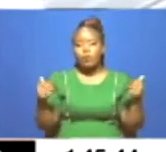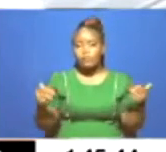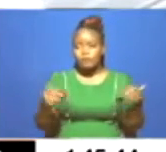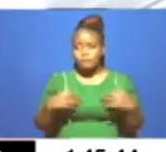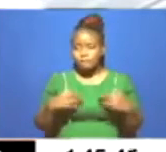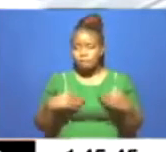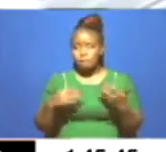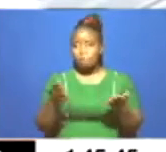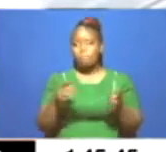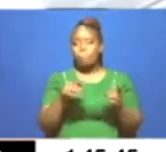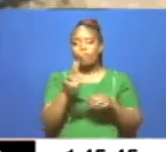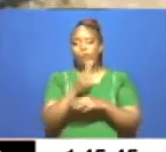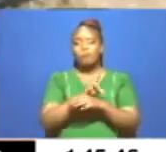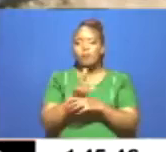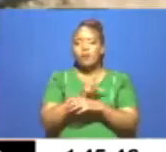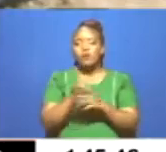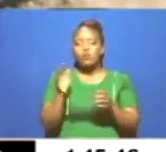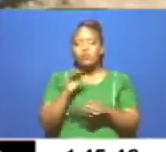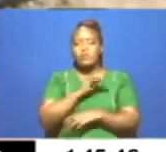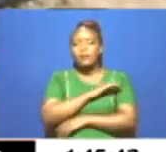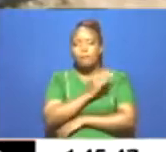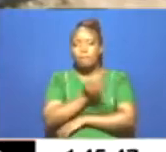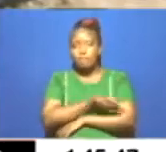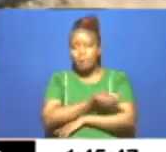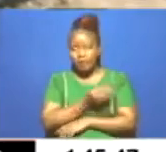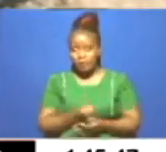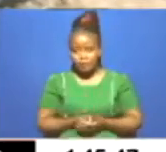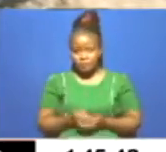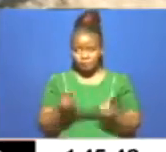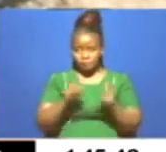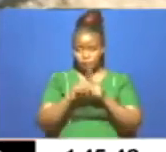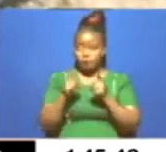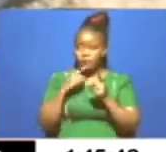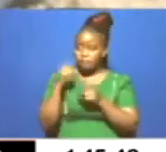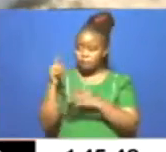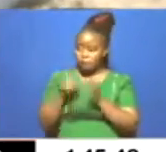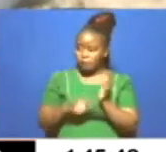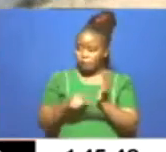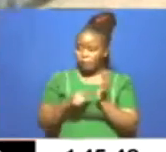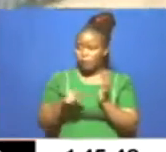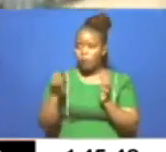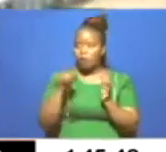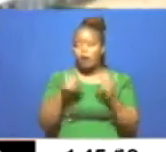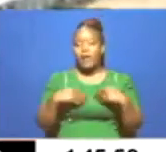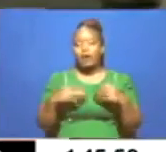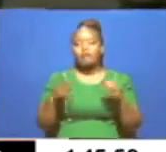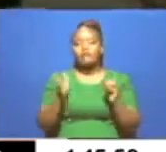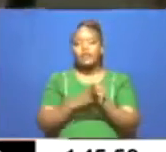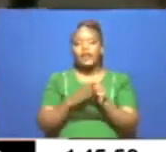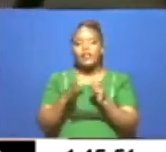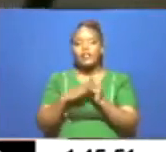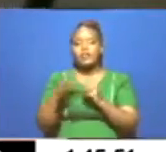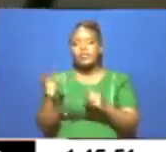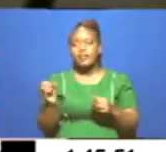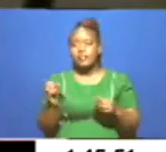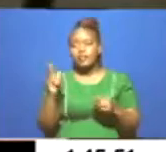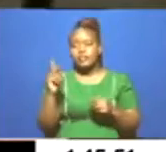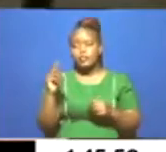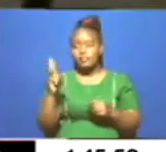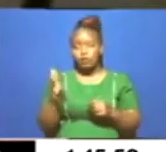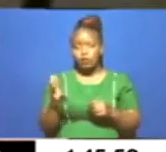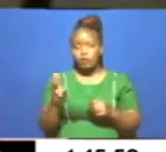basically using the power from the grid. It said that the size of the plant is 991 kilowatts, while the AC installed